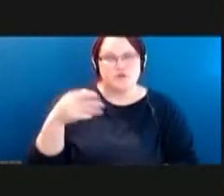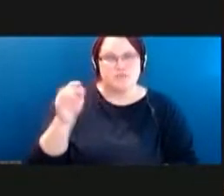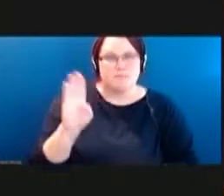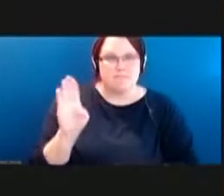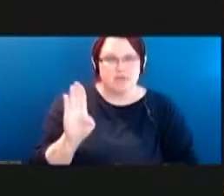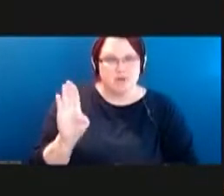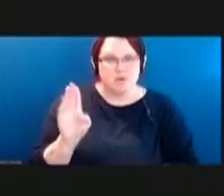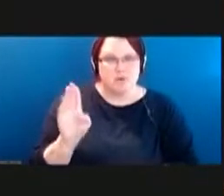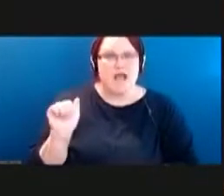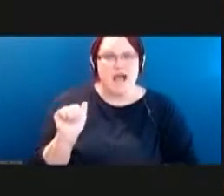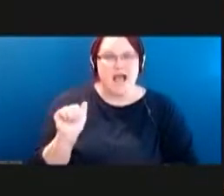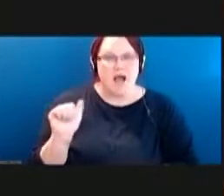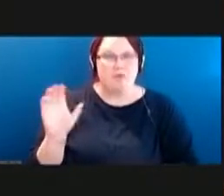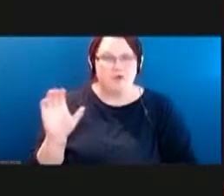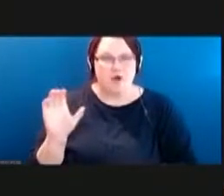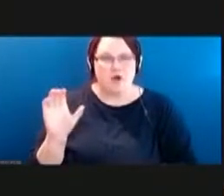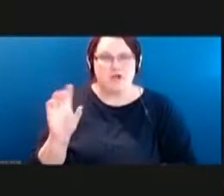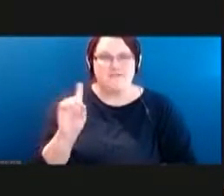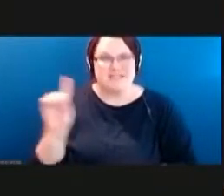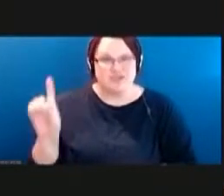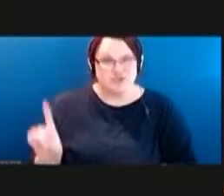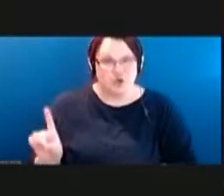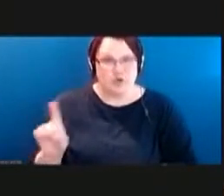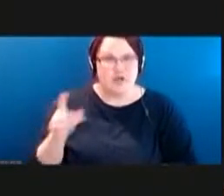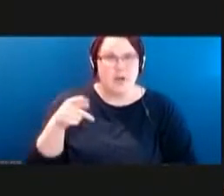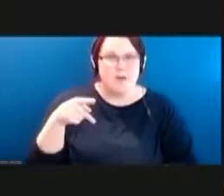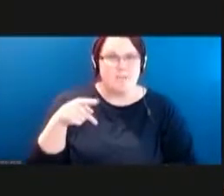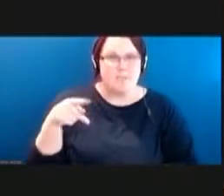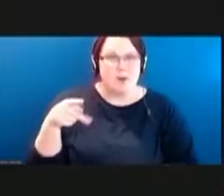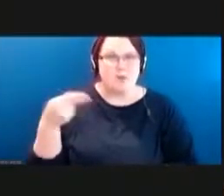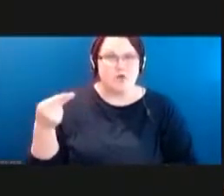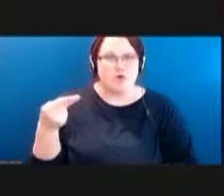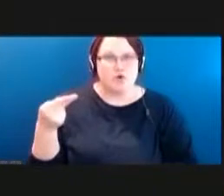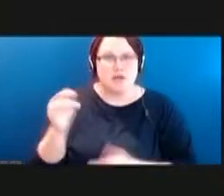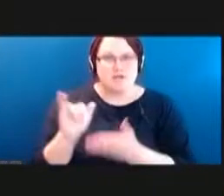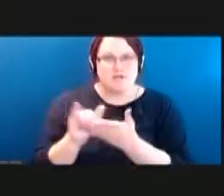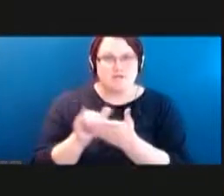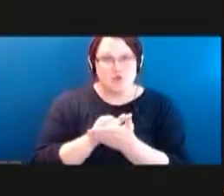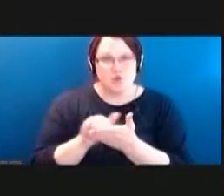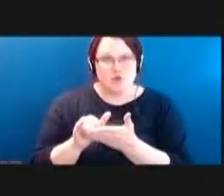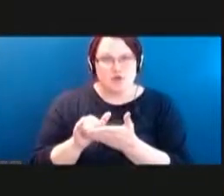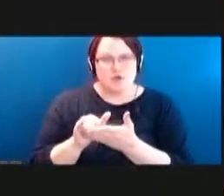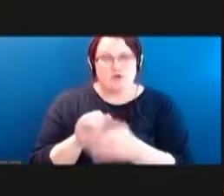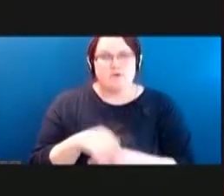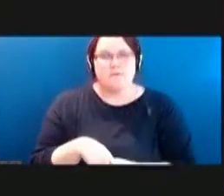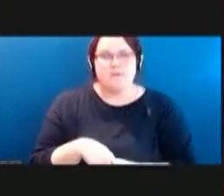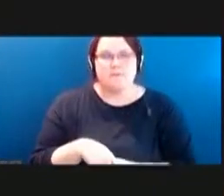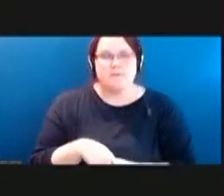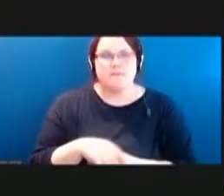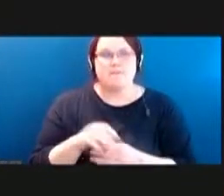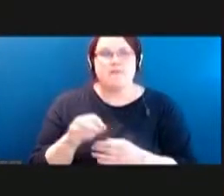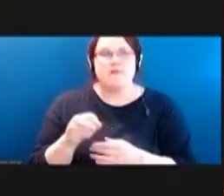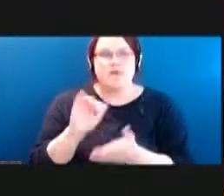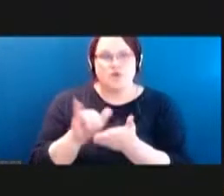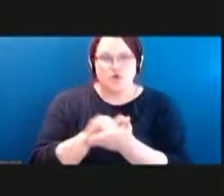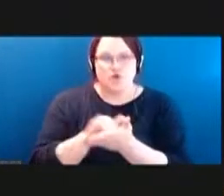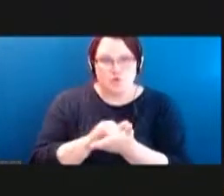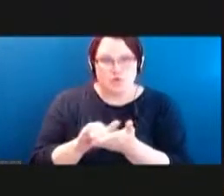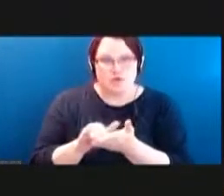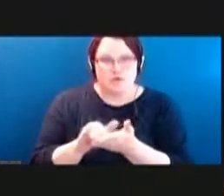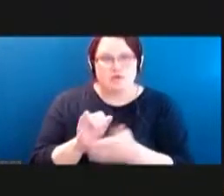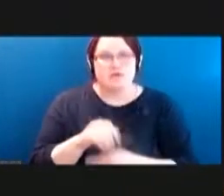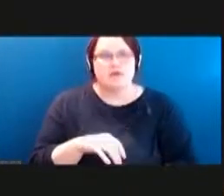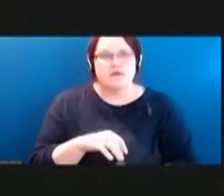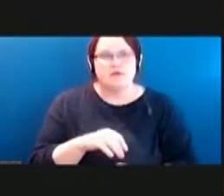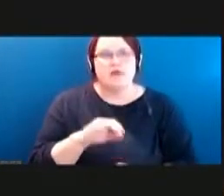Kahn of Detroit, Palmer and Hornbostel of New York, Picture and Tackow of New York, and George Post and Sons of New